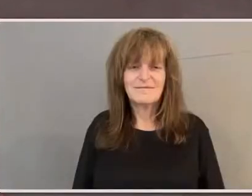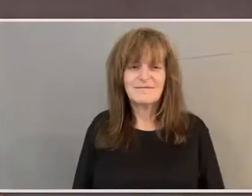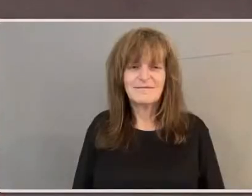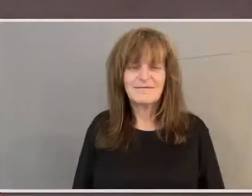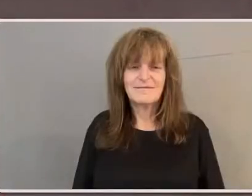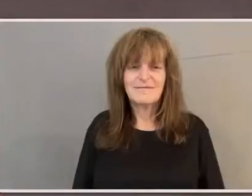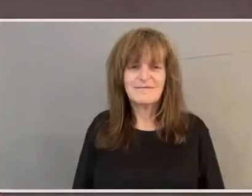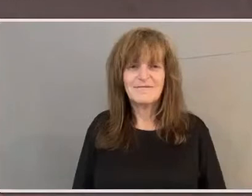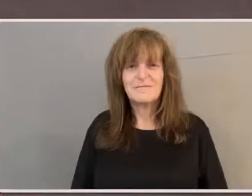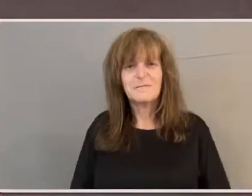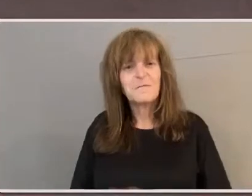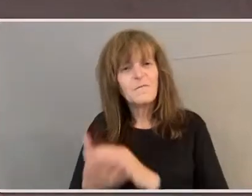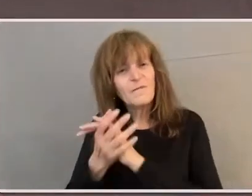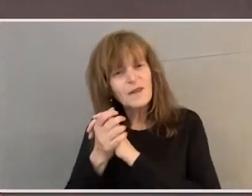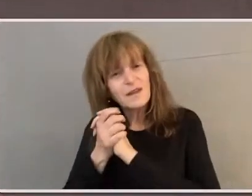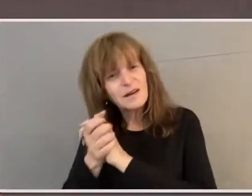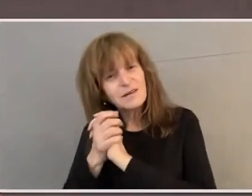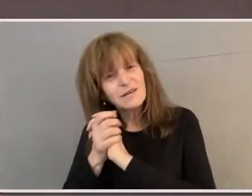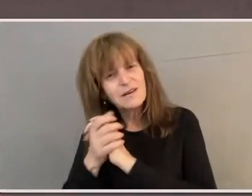Congratulations, Minister.